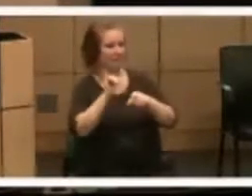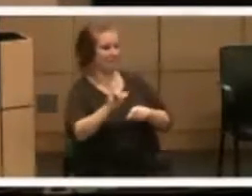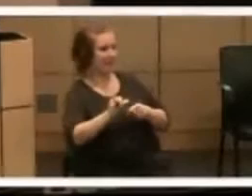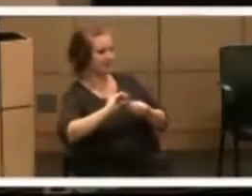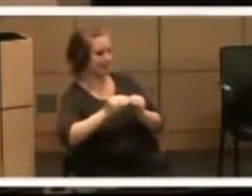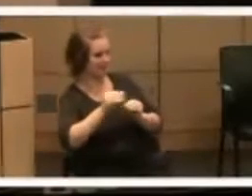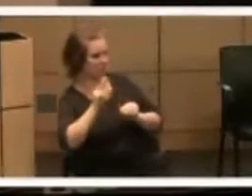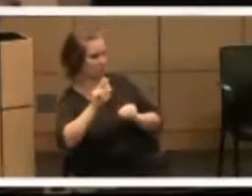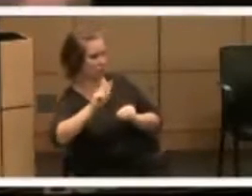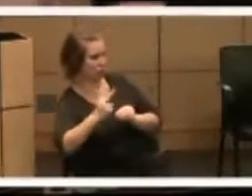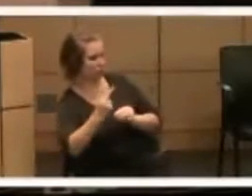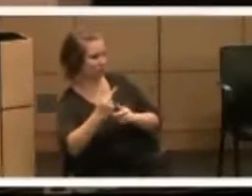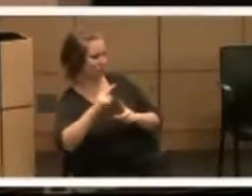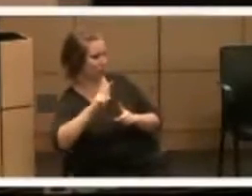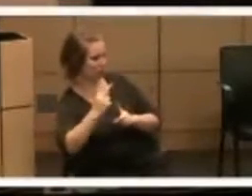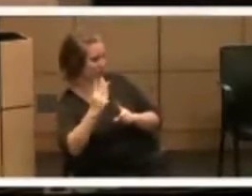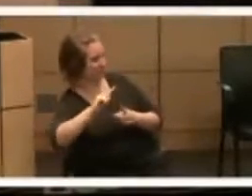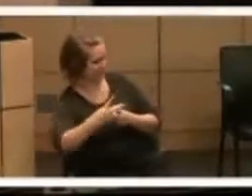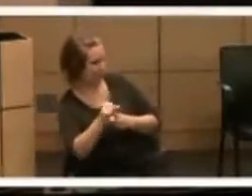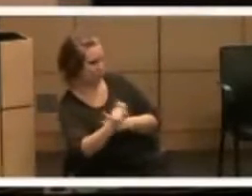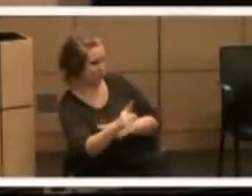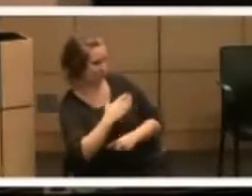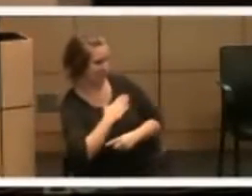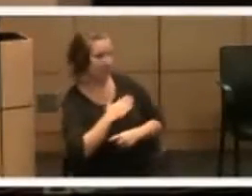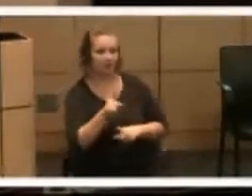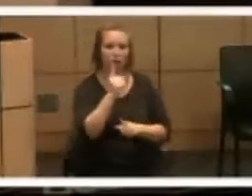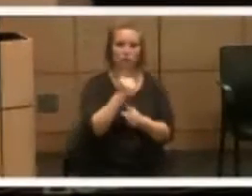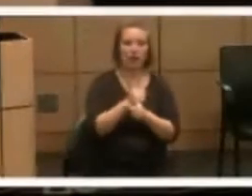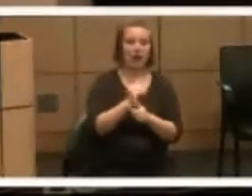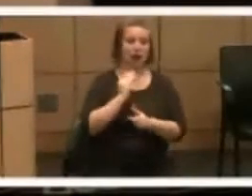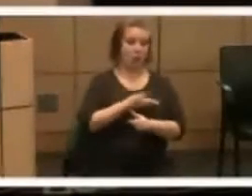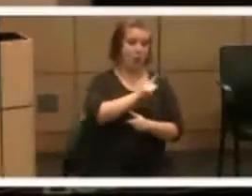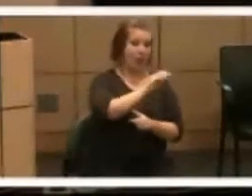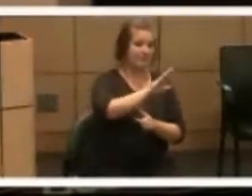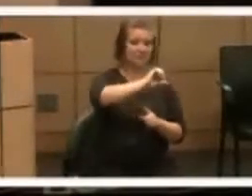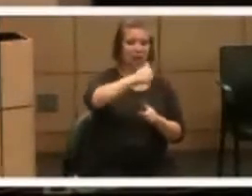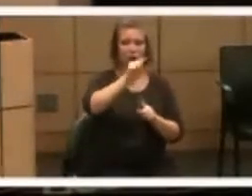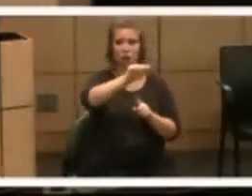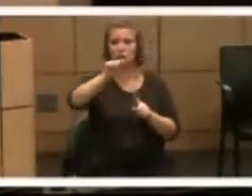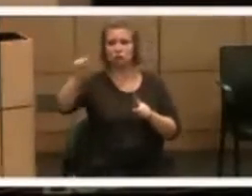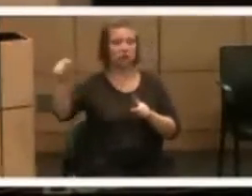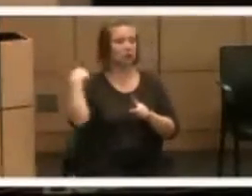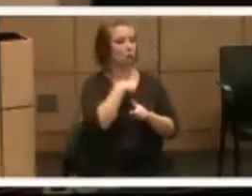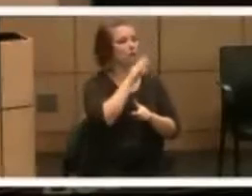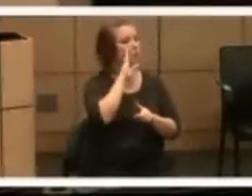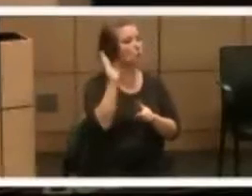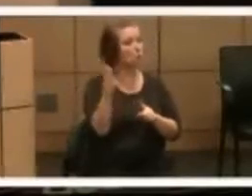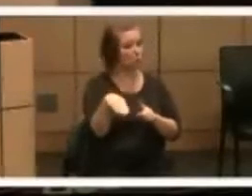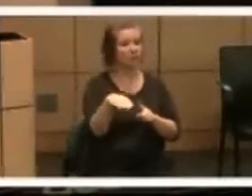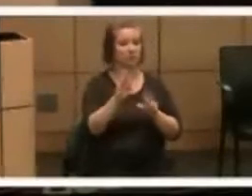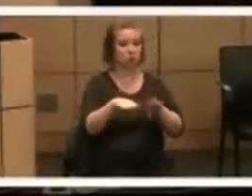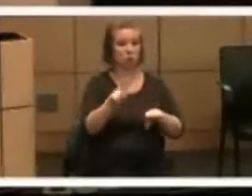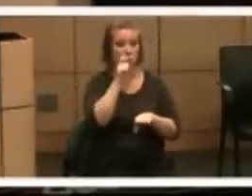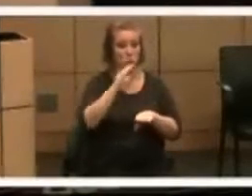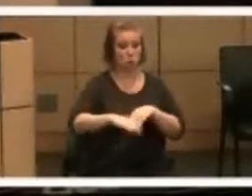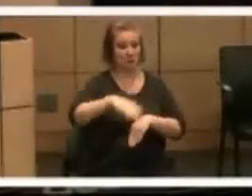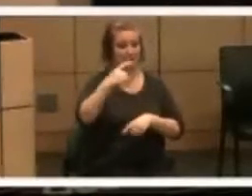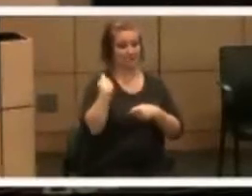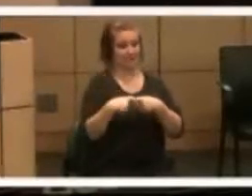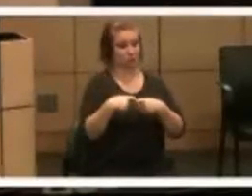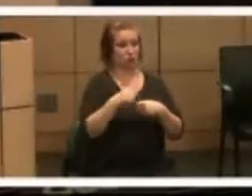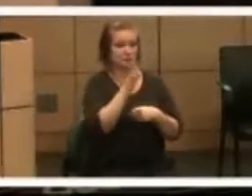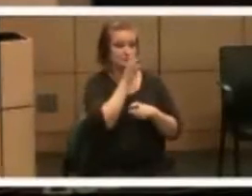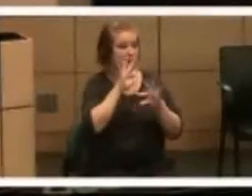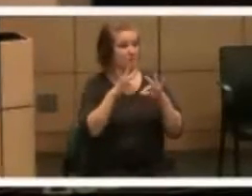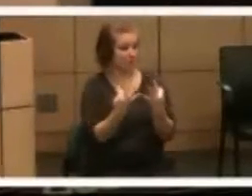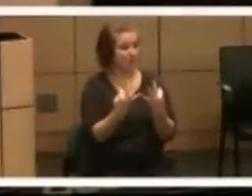and we do know there's a lot of peripheral data that our lab and others have collected. So we do know that children who are raised in Spanish-speaking homes, for